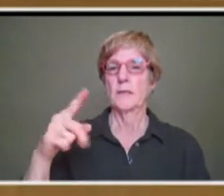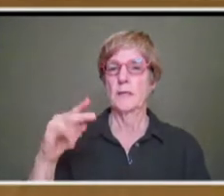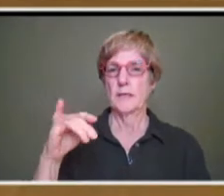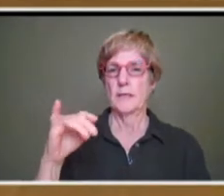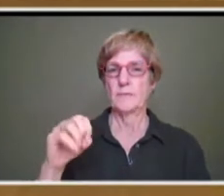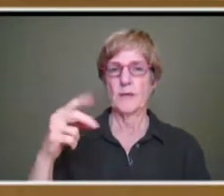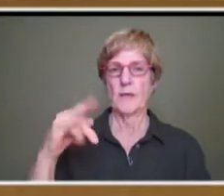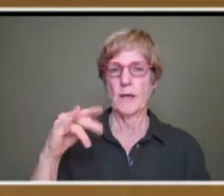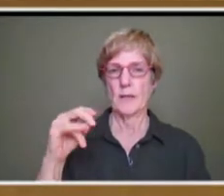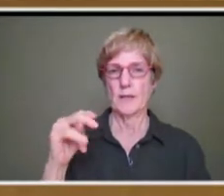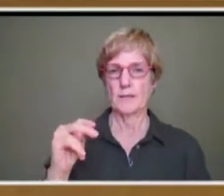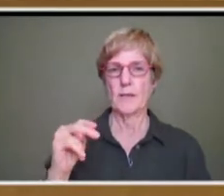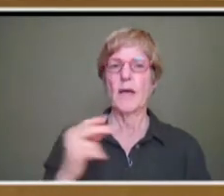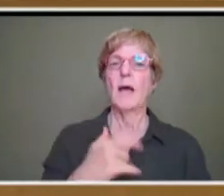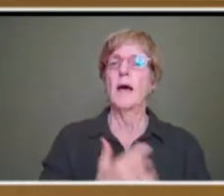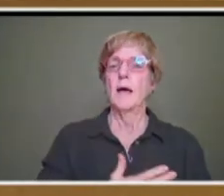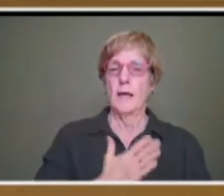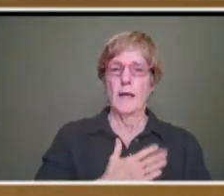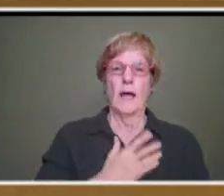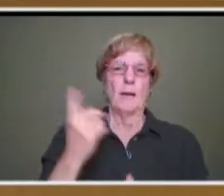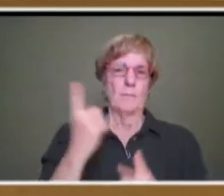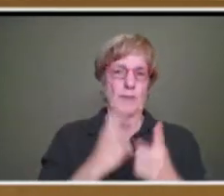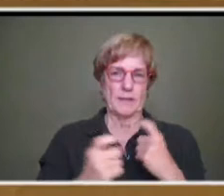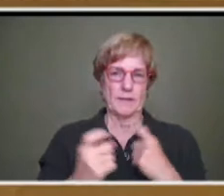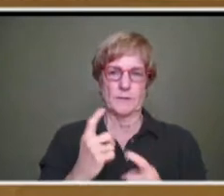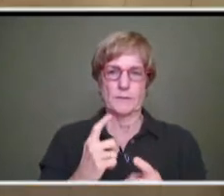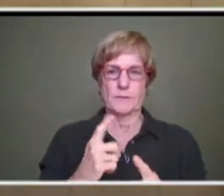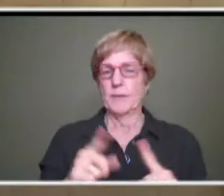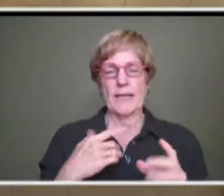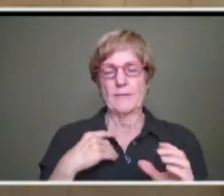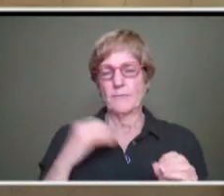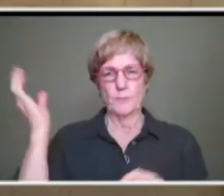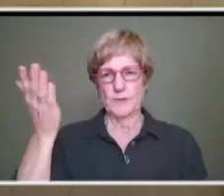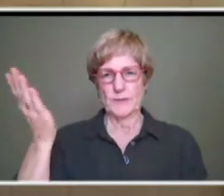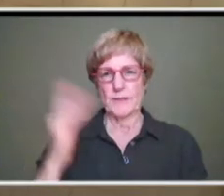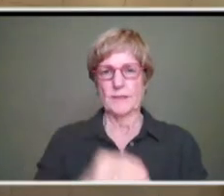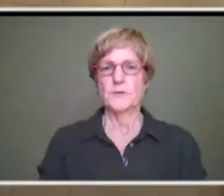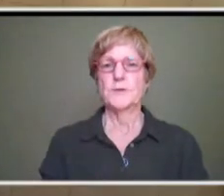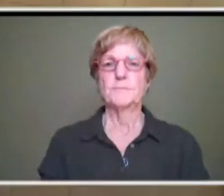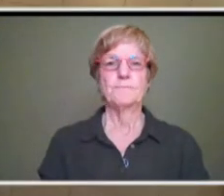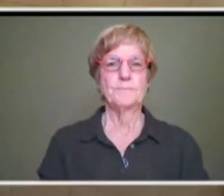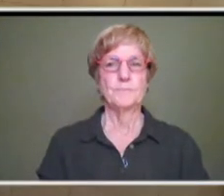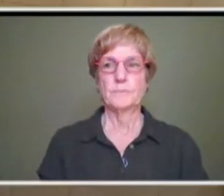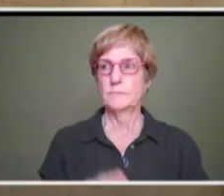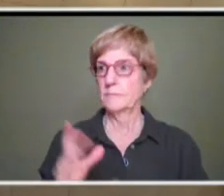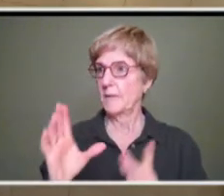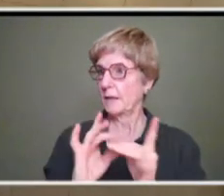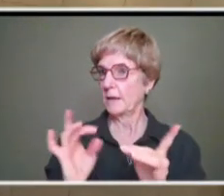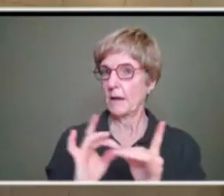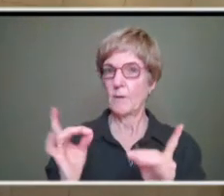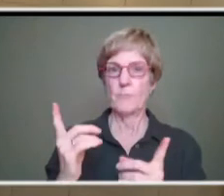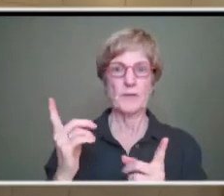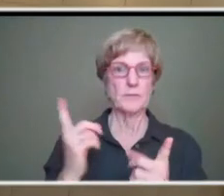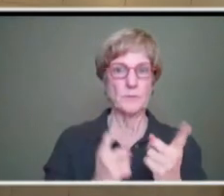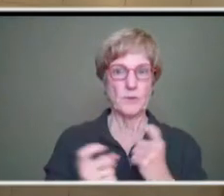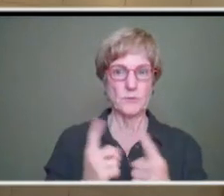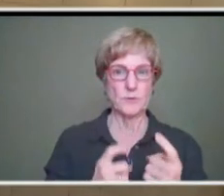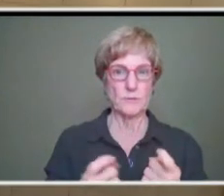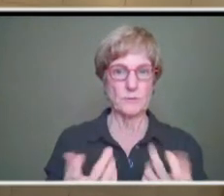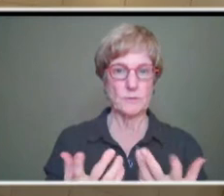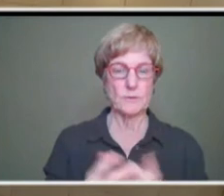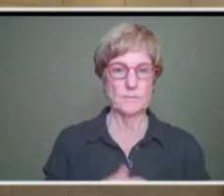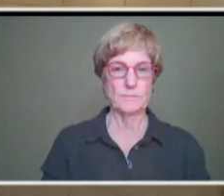I am happy to answer any questions but do not have a presentation thank you very much any comments or questions from us um